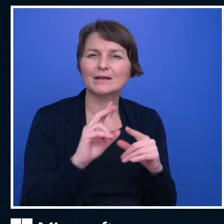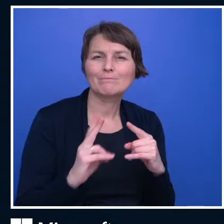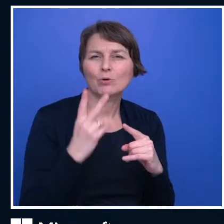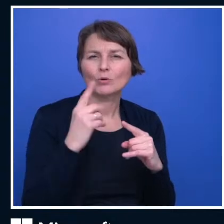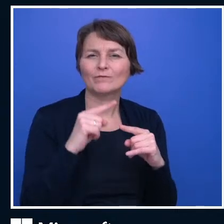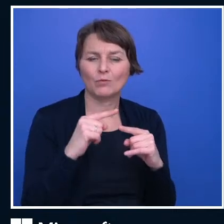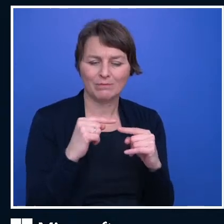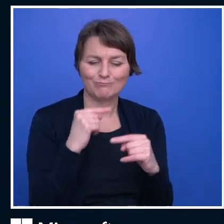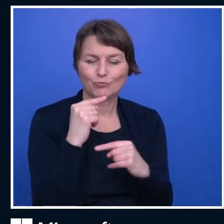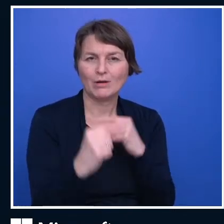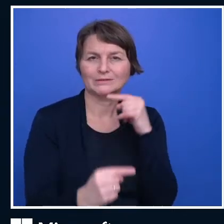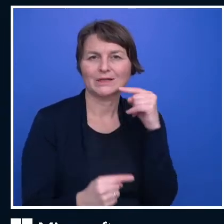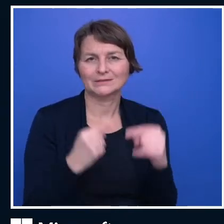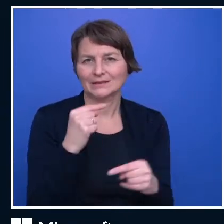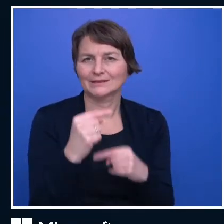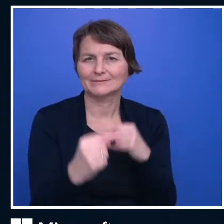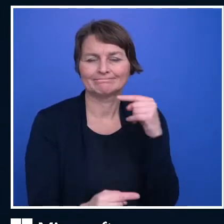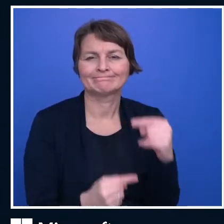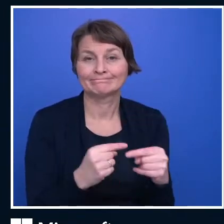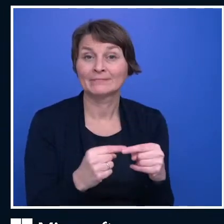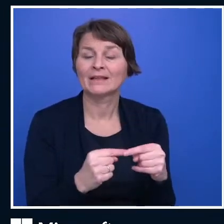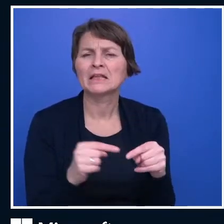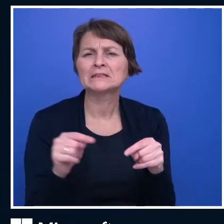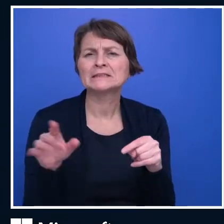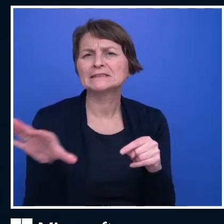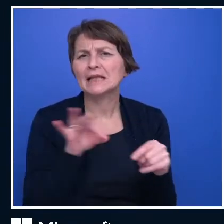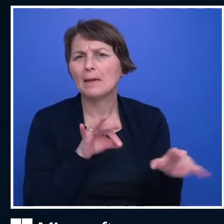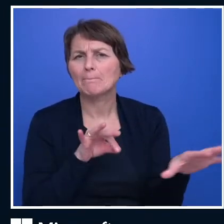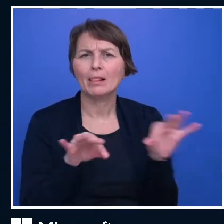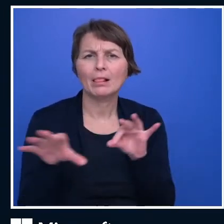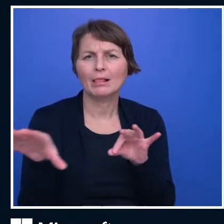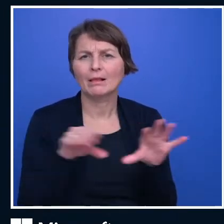This is basically sampling, or you can say